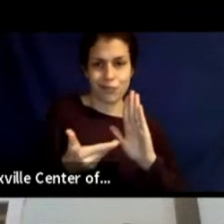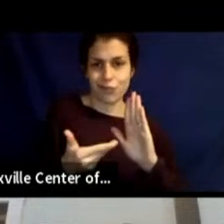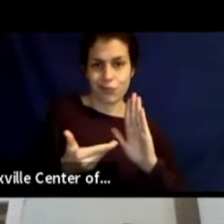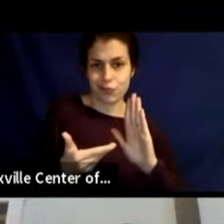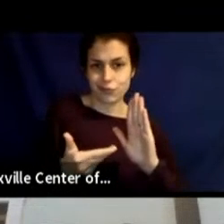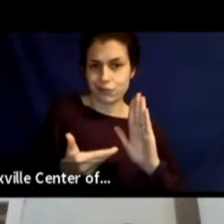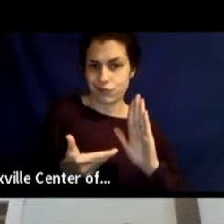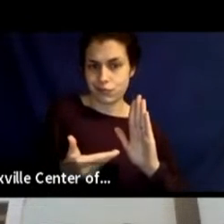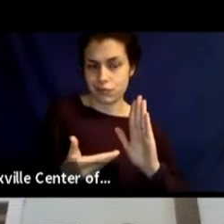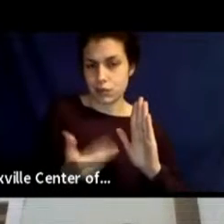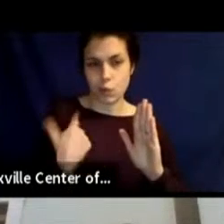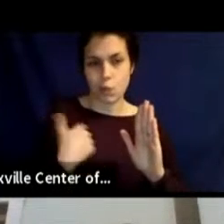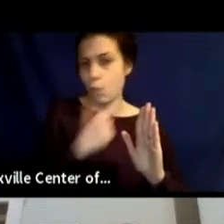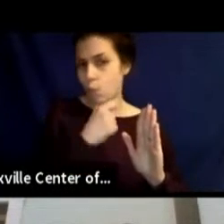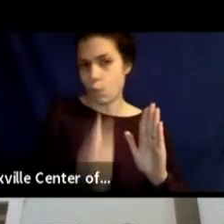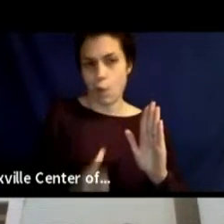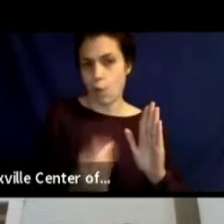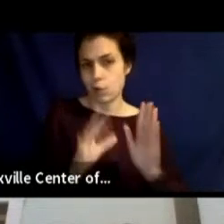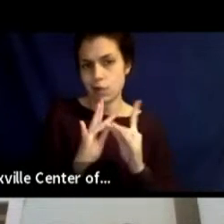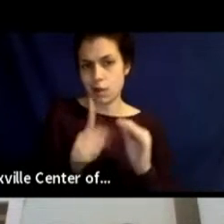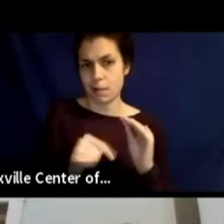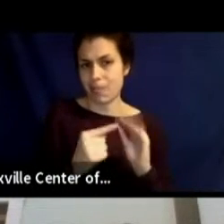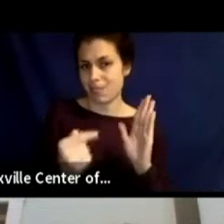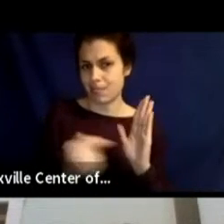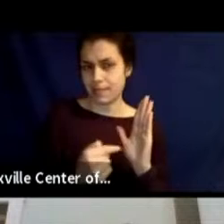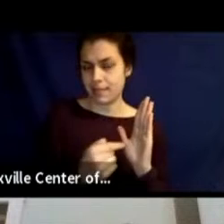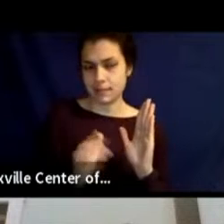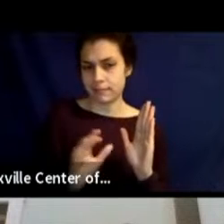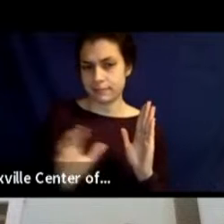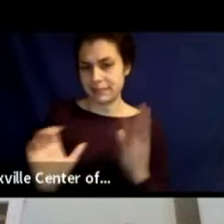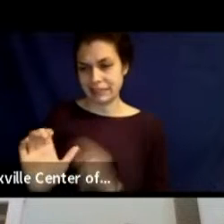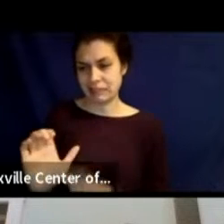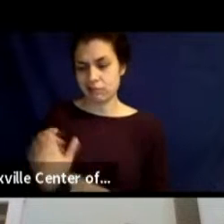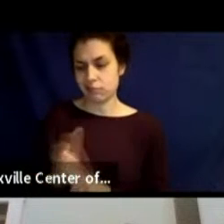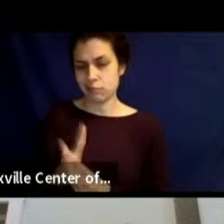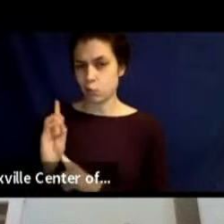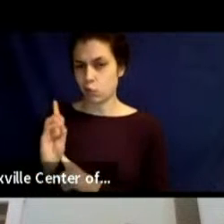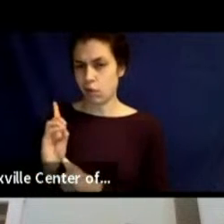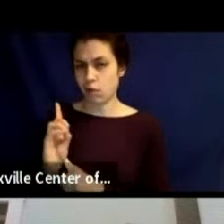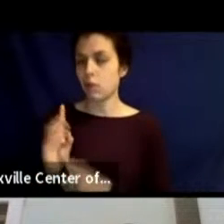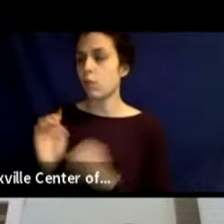worry about that. We're not going that way. Okay, thank you.